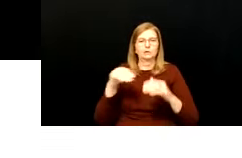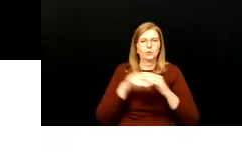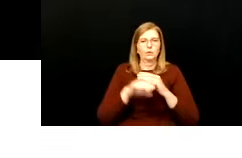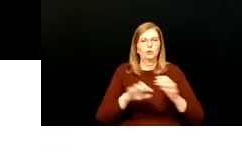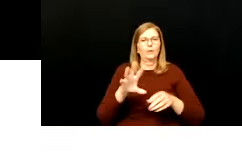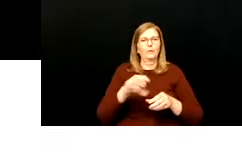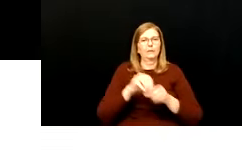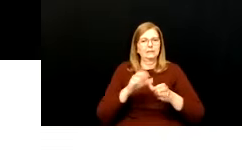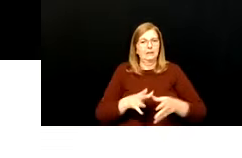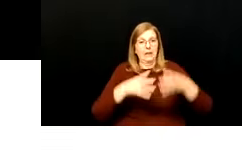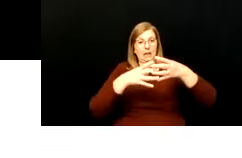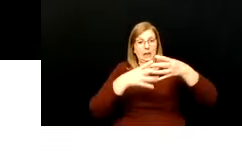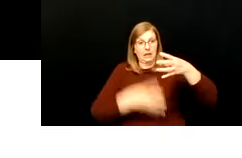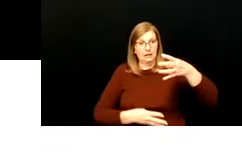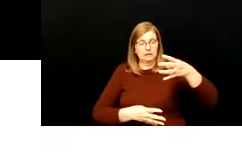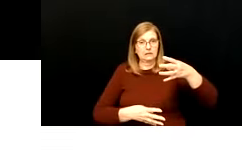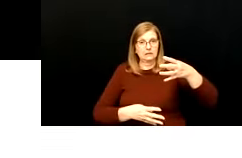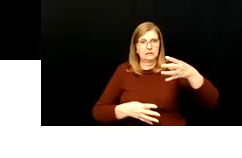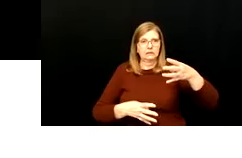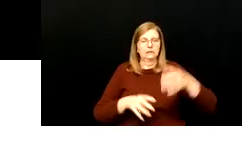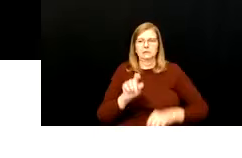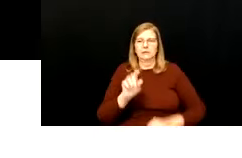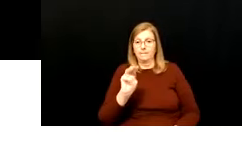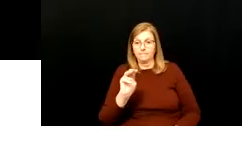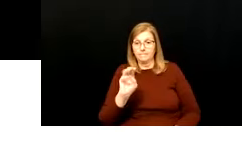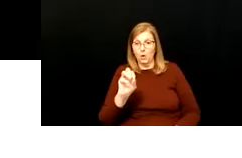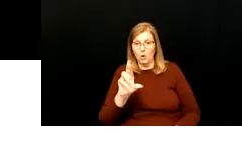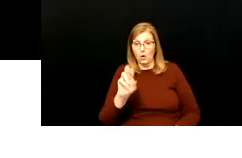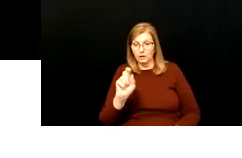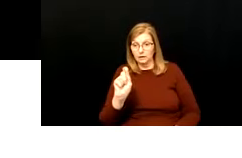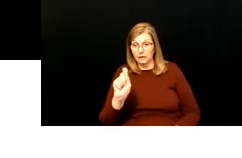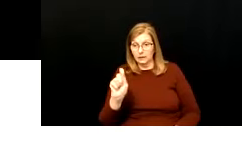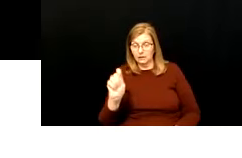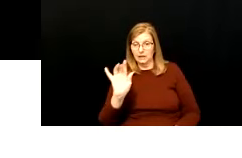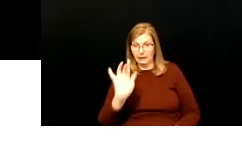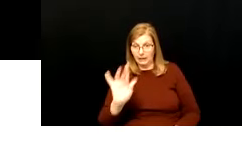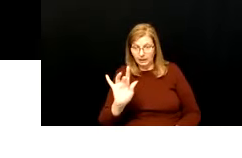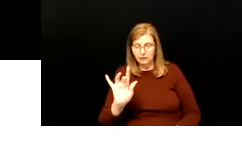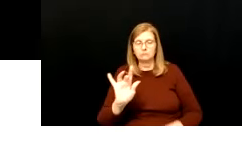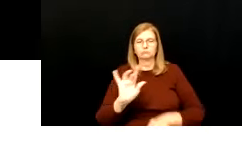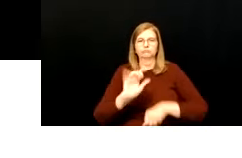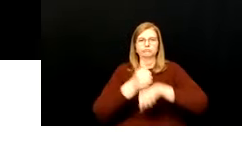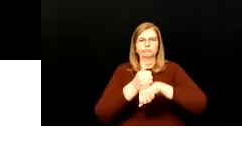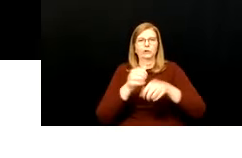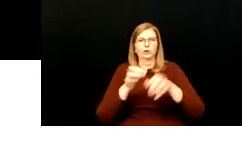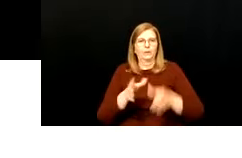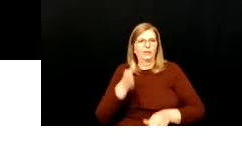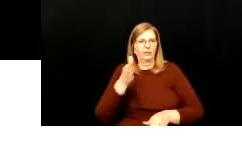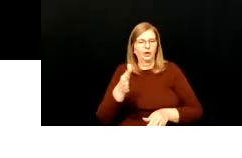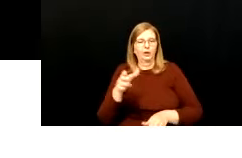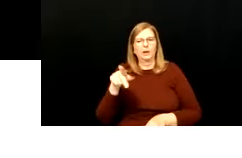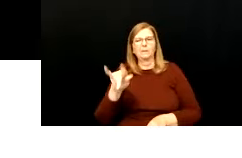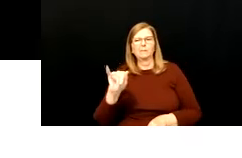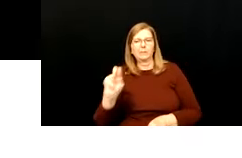participants list, click on the word more with 3 dots, and you can set up the interpreter there and pin the